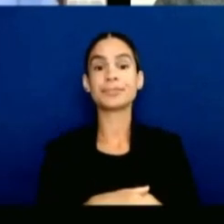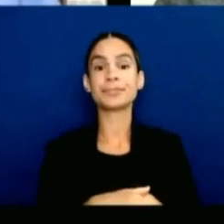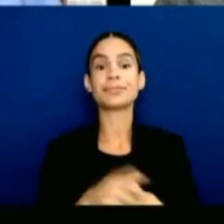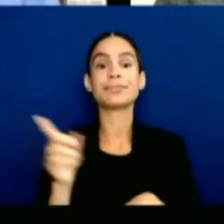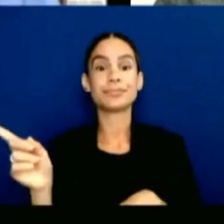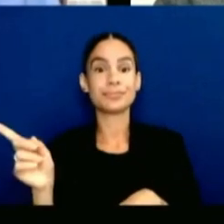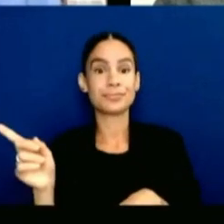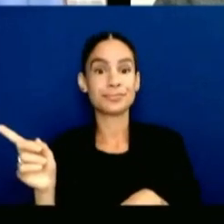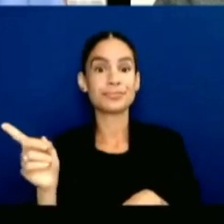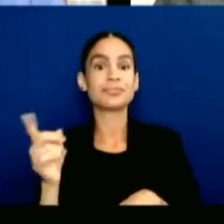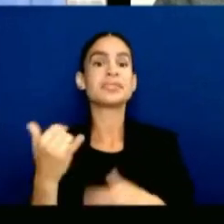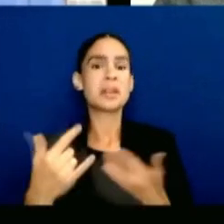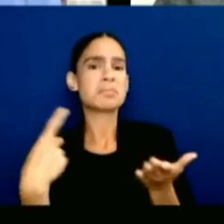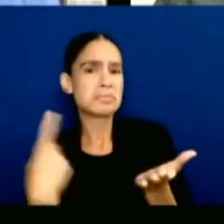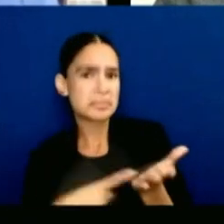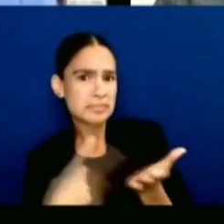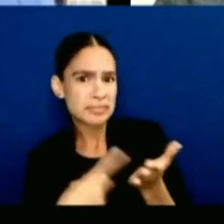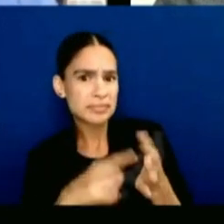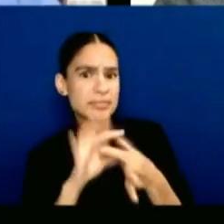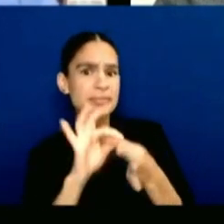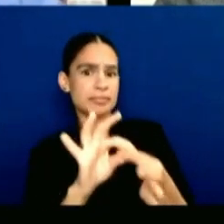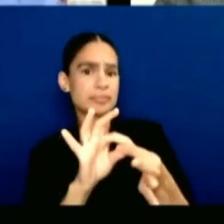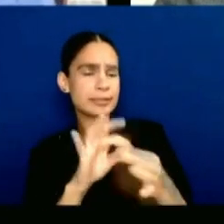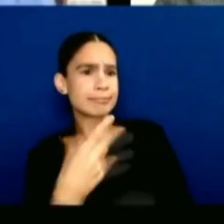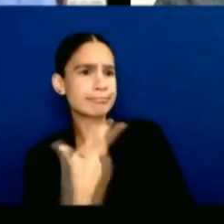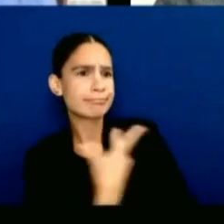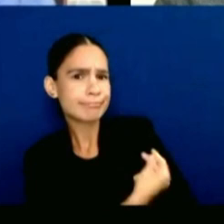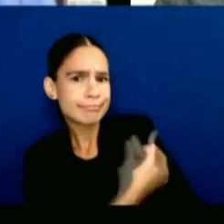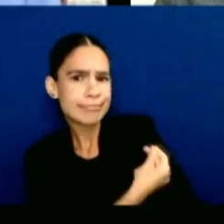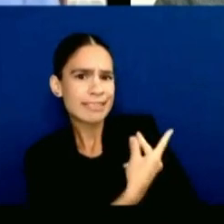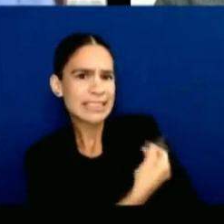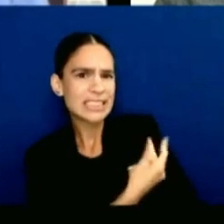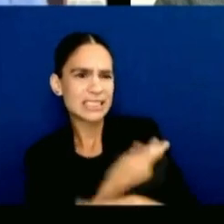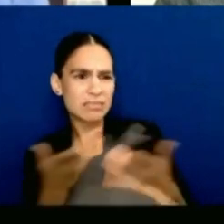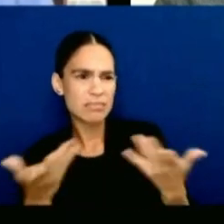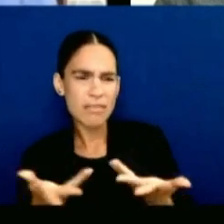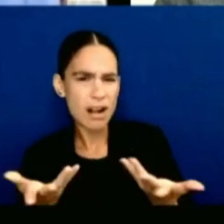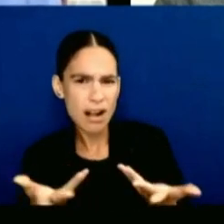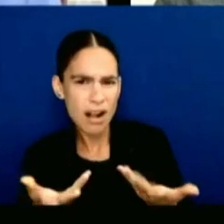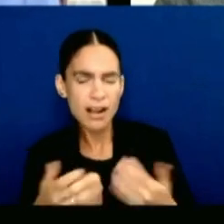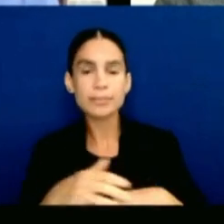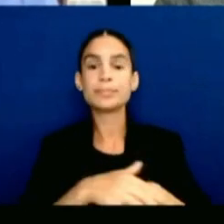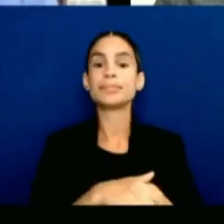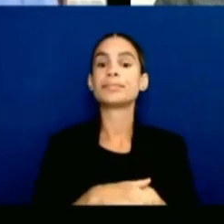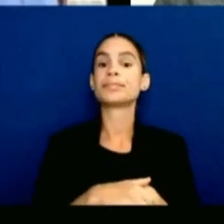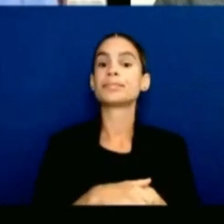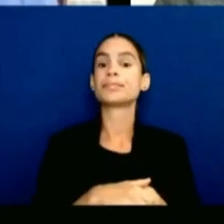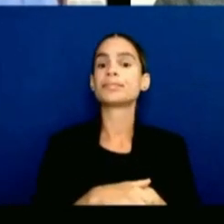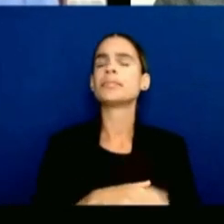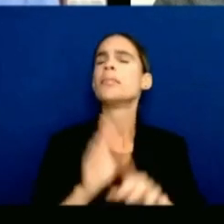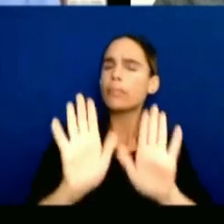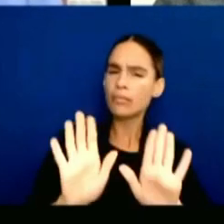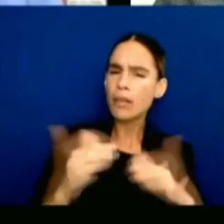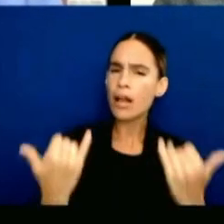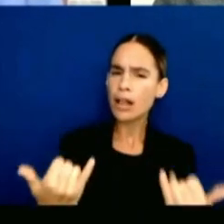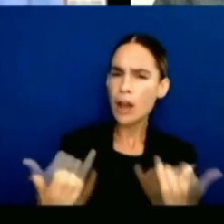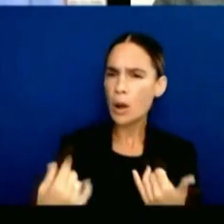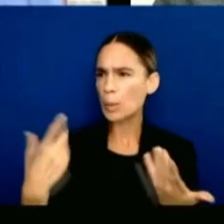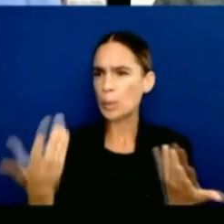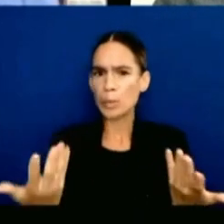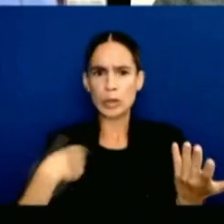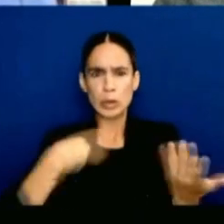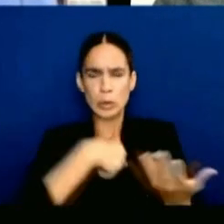treatments and better diagnostics. But at the moment, what should people do who are listening to this, who want to try to do what they can